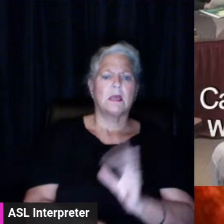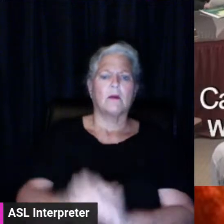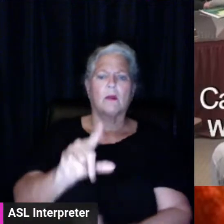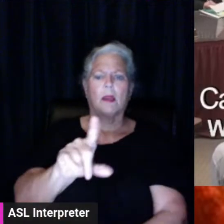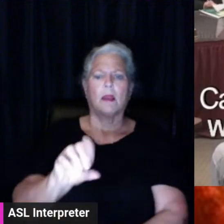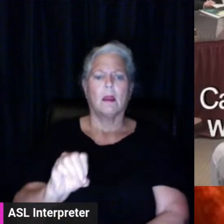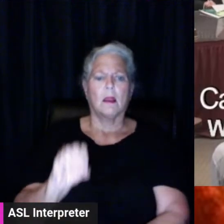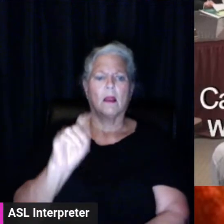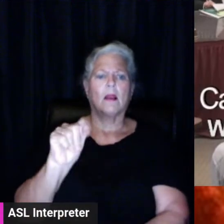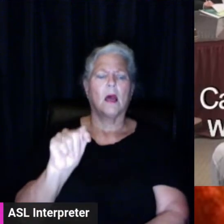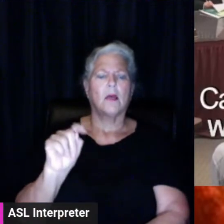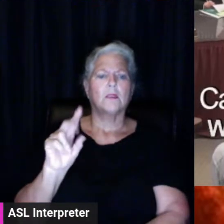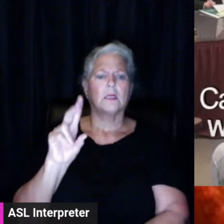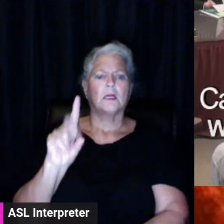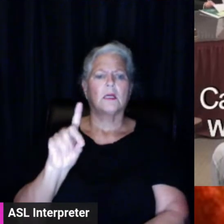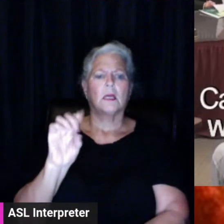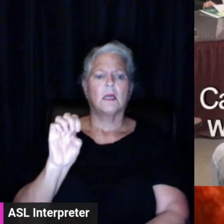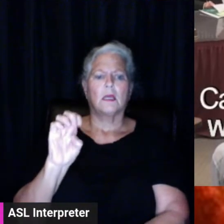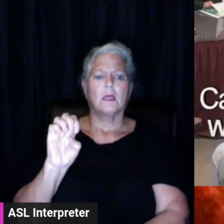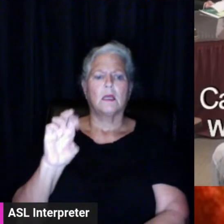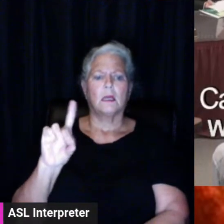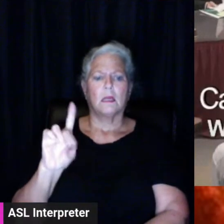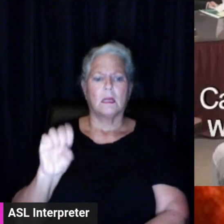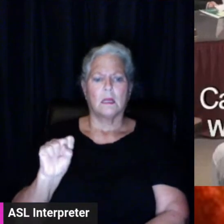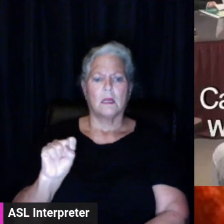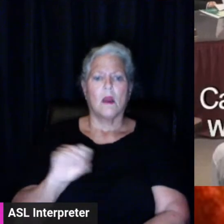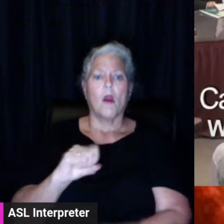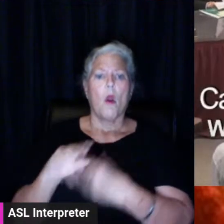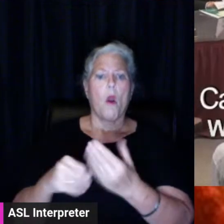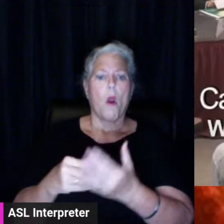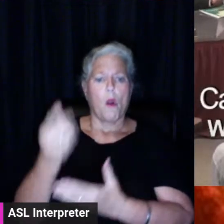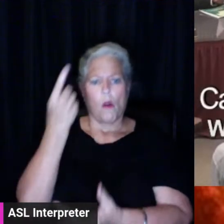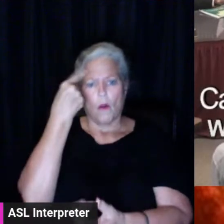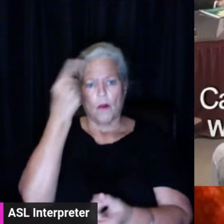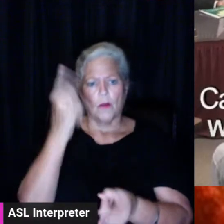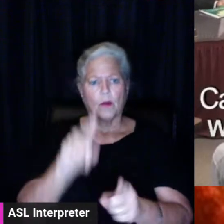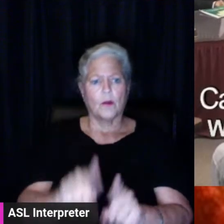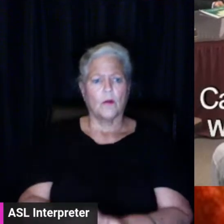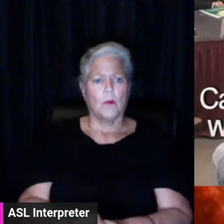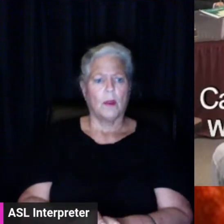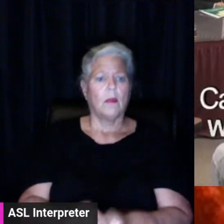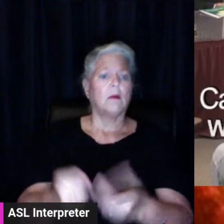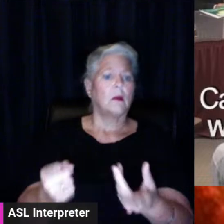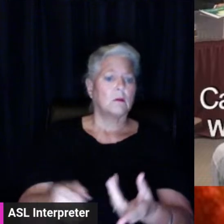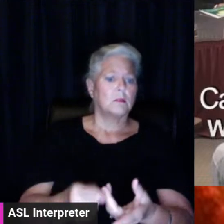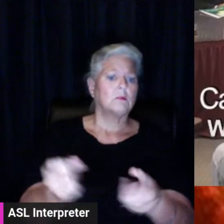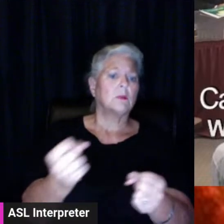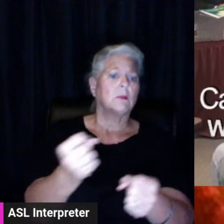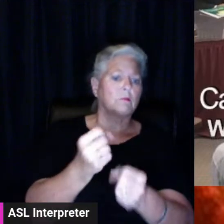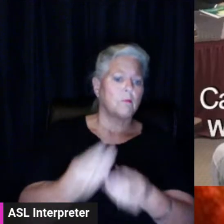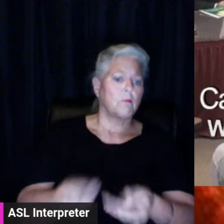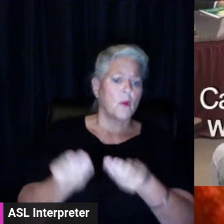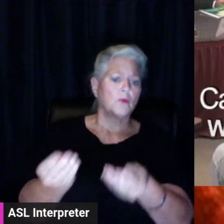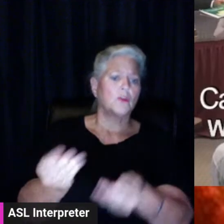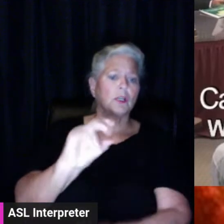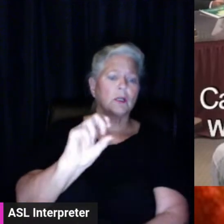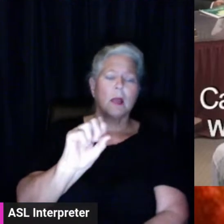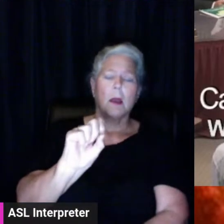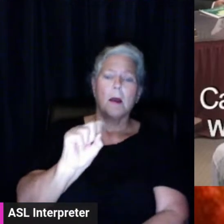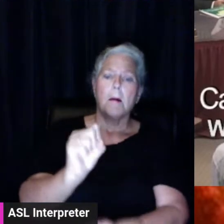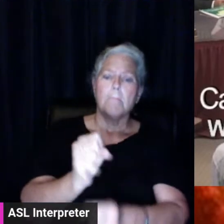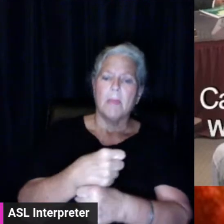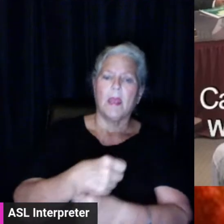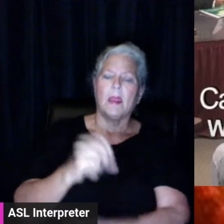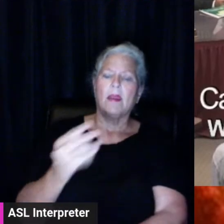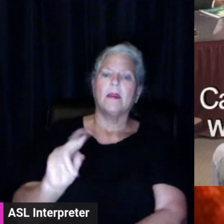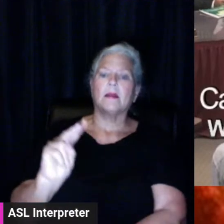has been made and seconded. All those in favor, please say aye. Aye. 4-0. I'm going to need a second every time. So